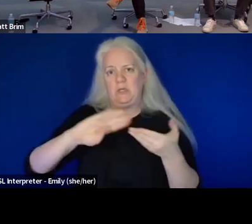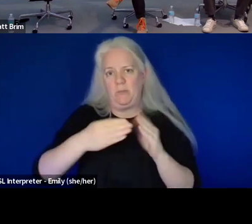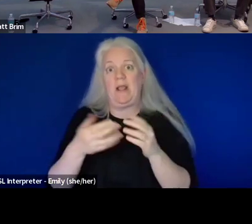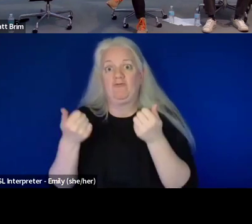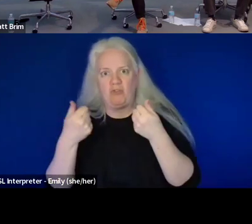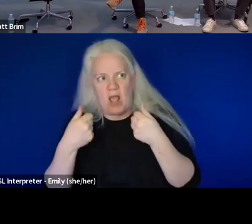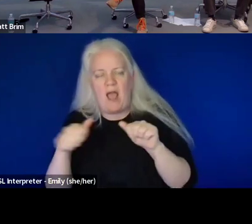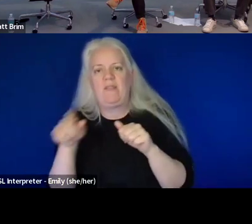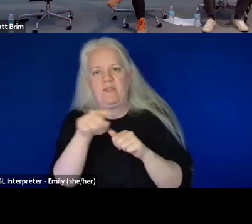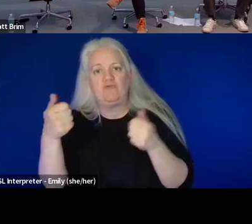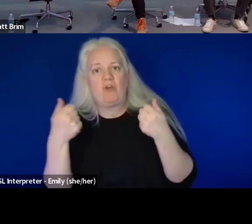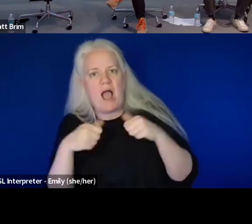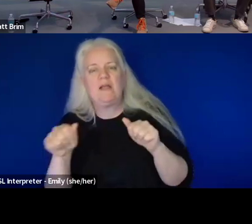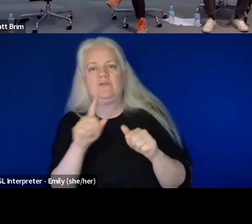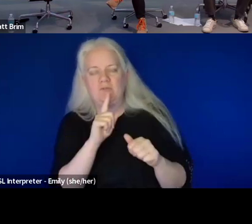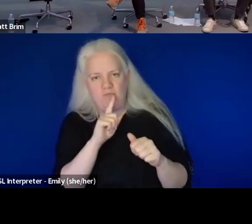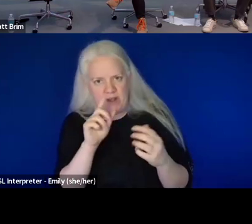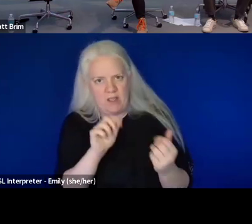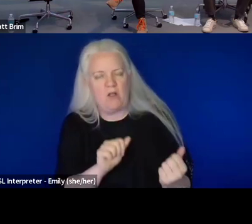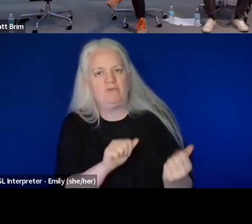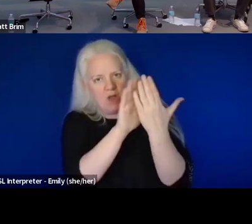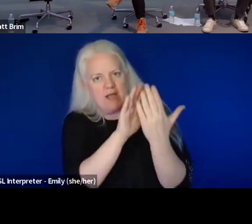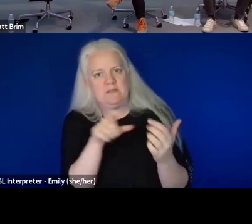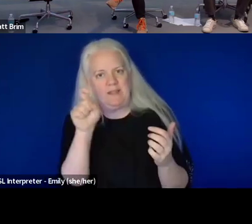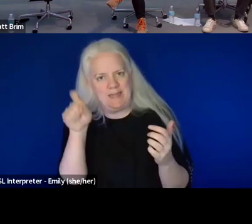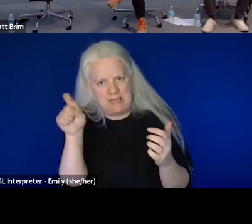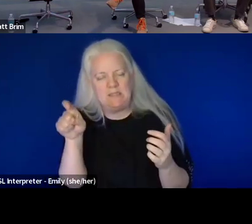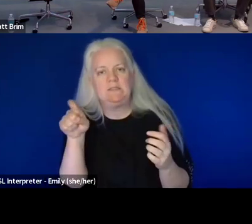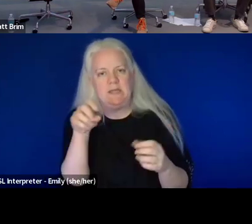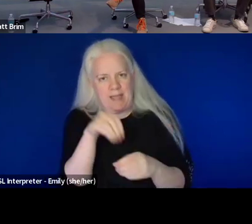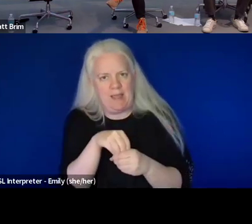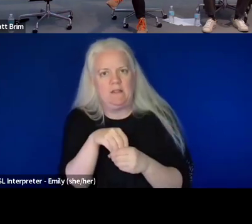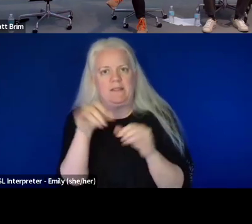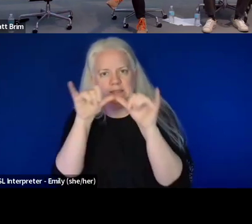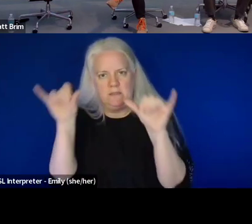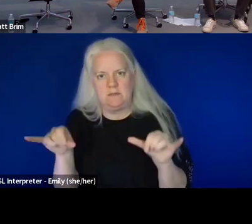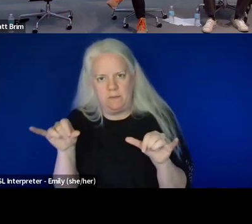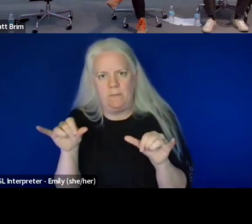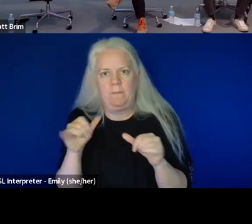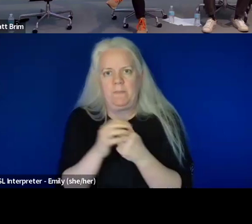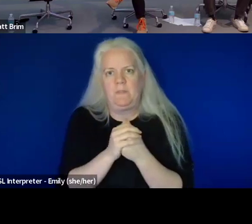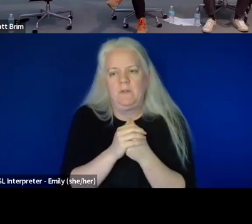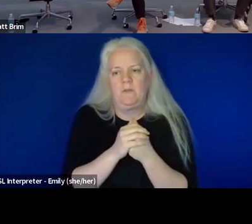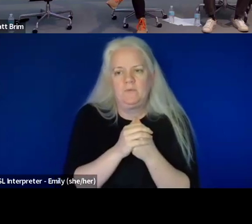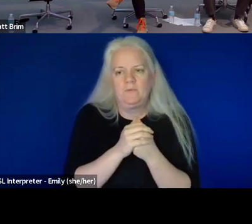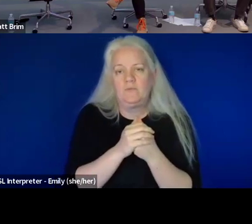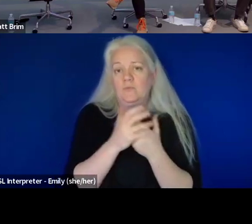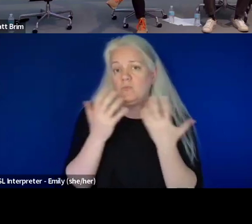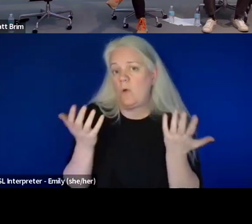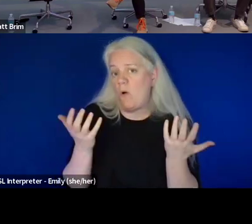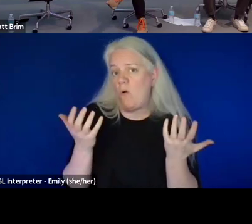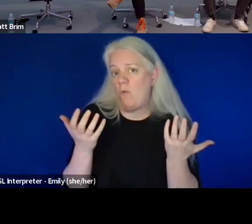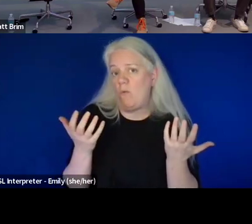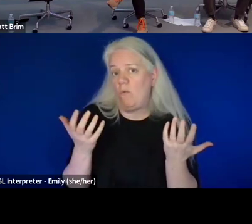trying to really address the needs within the system. So it seemed like a